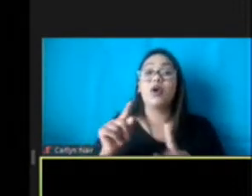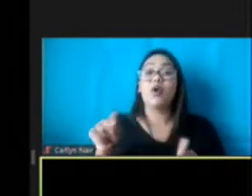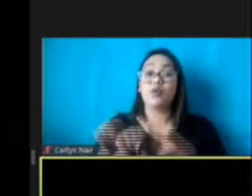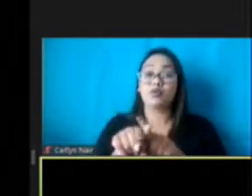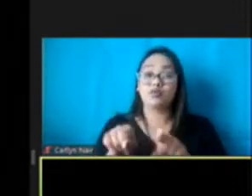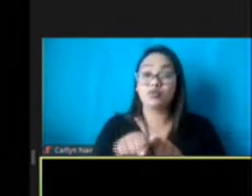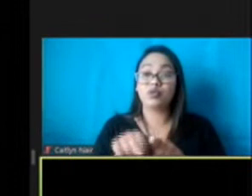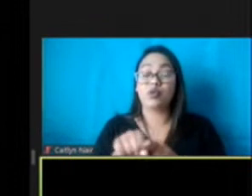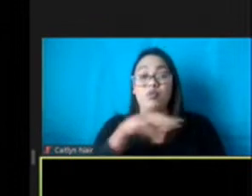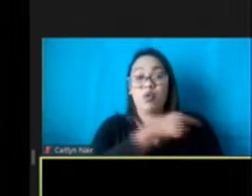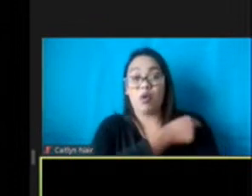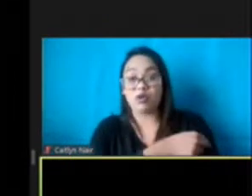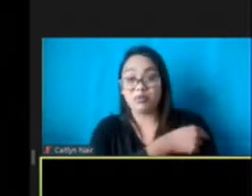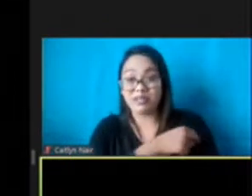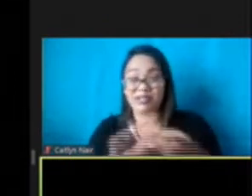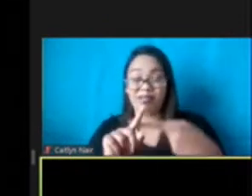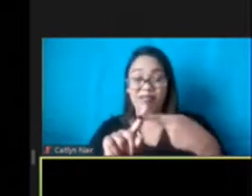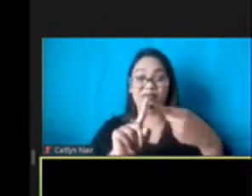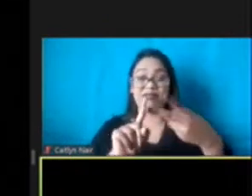now sitting at